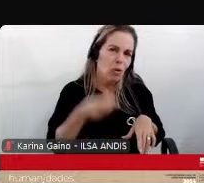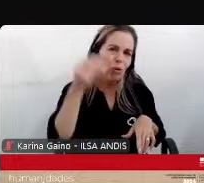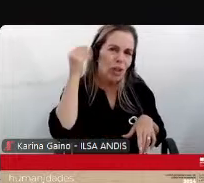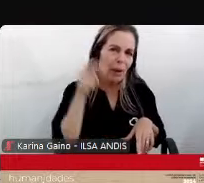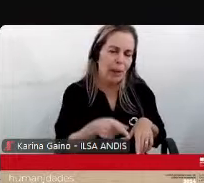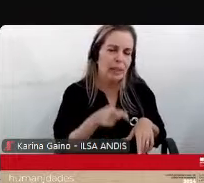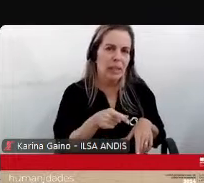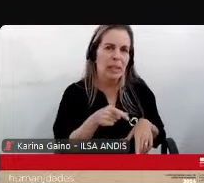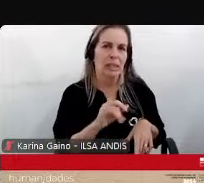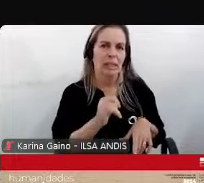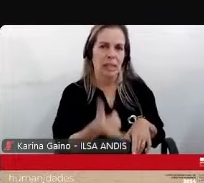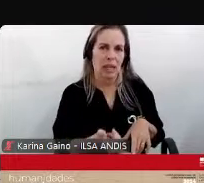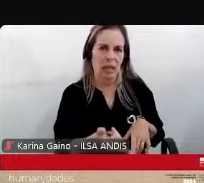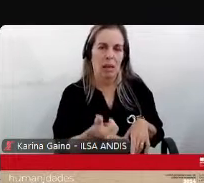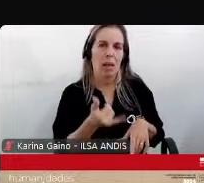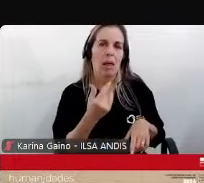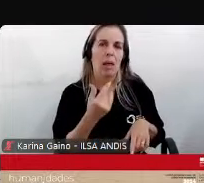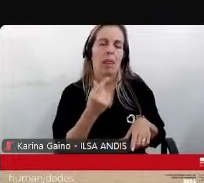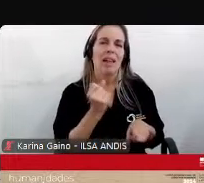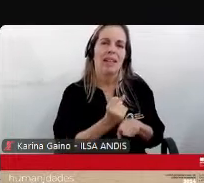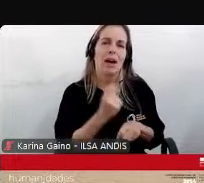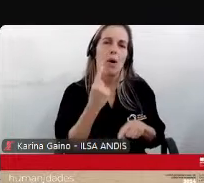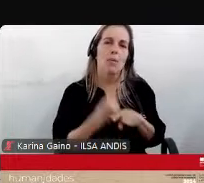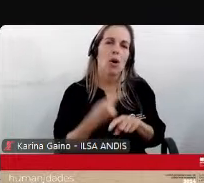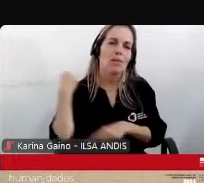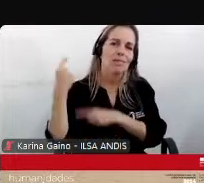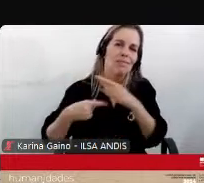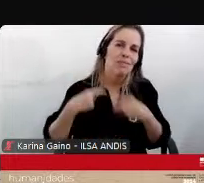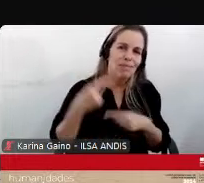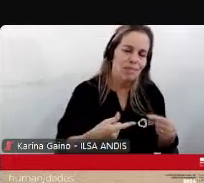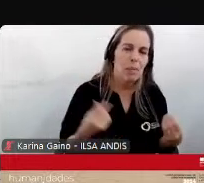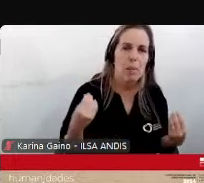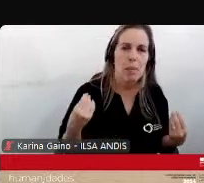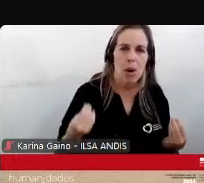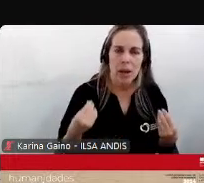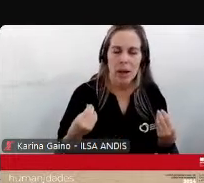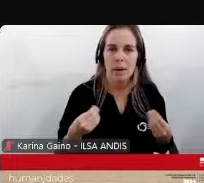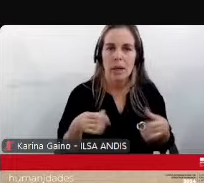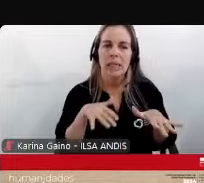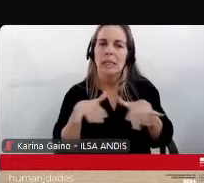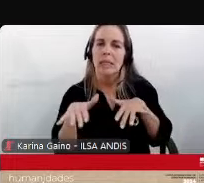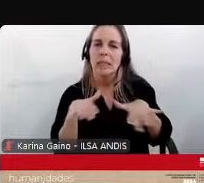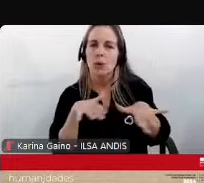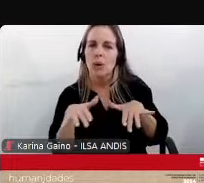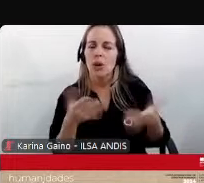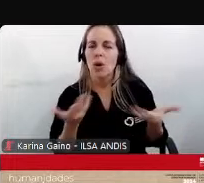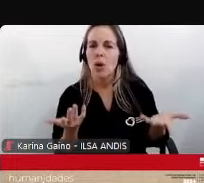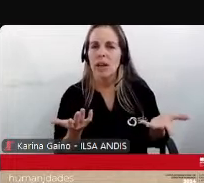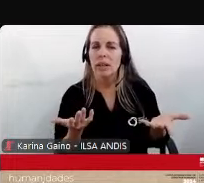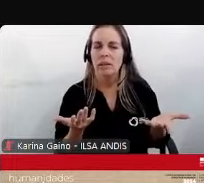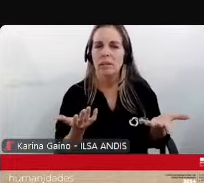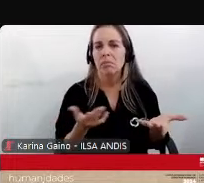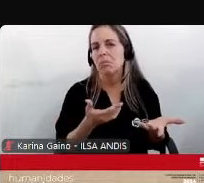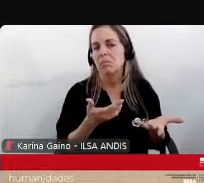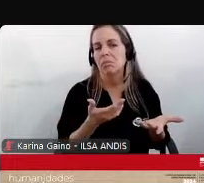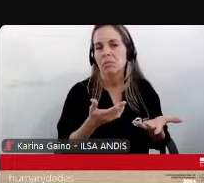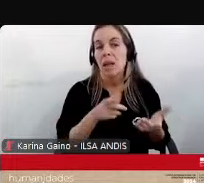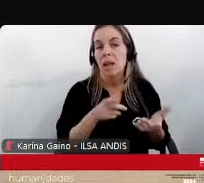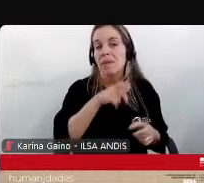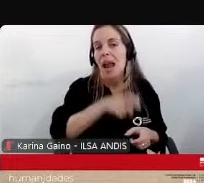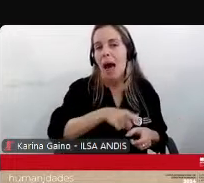situations in which workers must perform a job of a different nature from that specified during recruitment without that person's